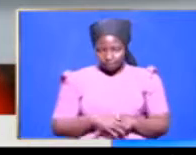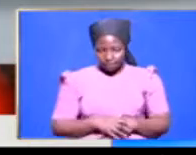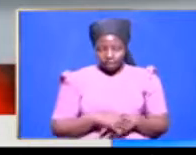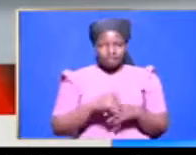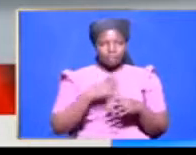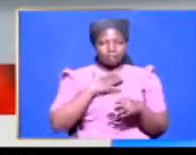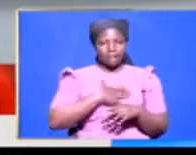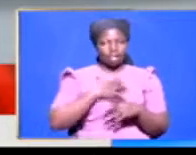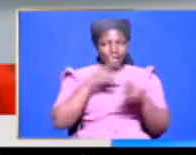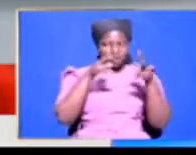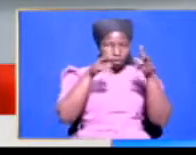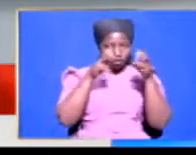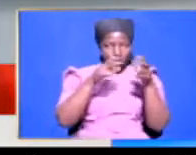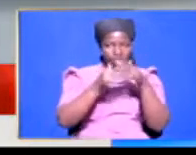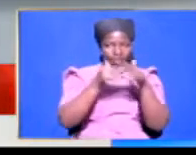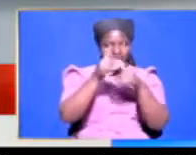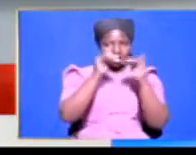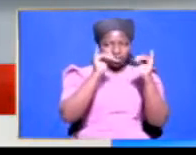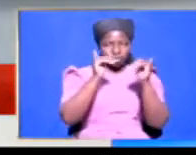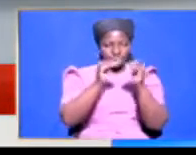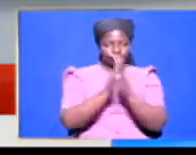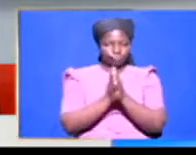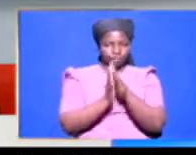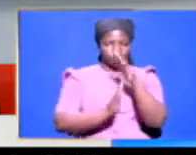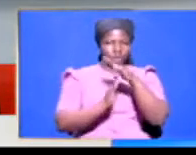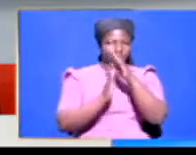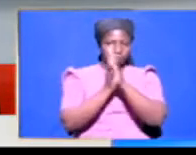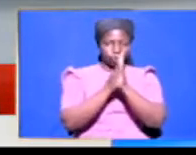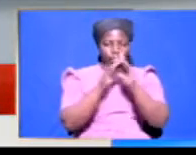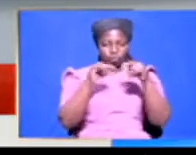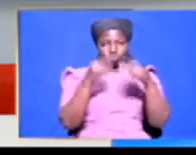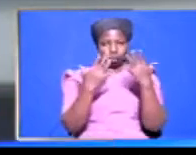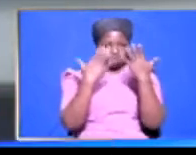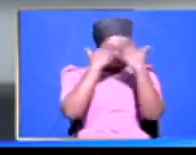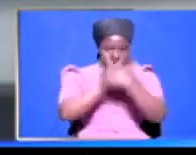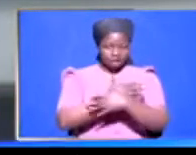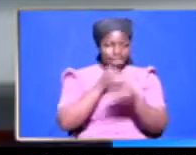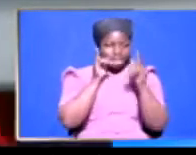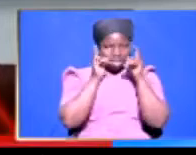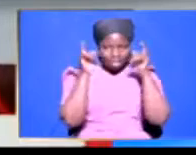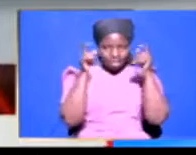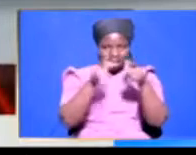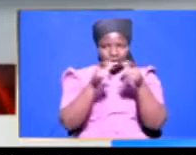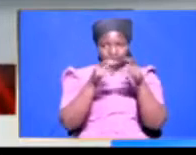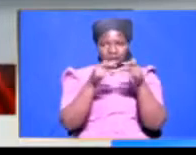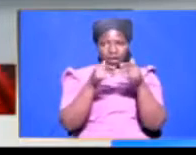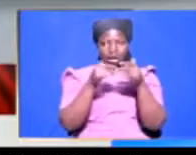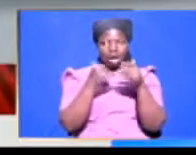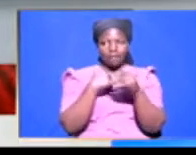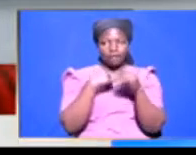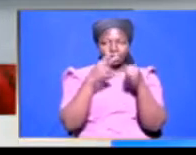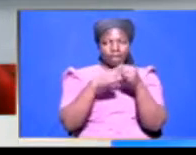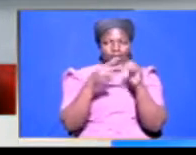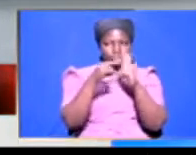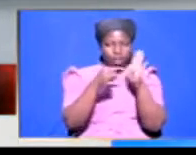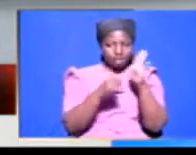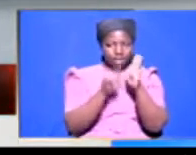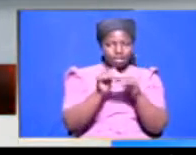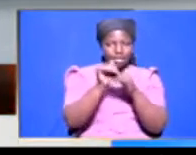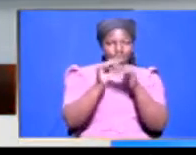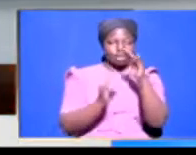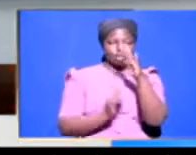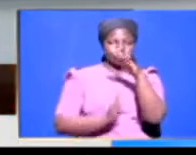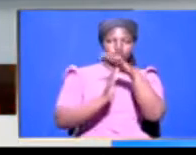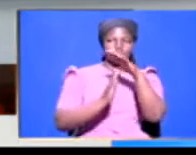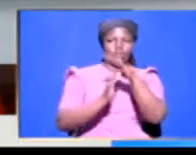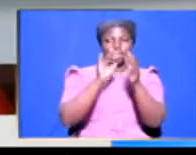our subsequent bulletins. Now, on to a top story tonight, whereby Tusker FC opened a 7-point lead at the top of the FKF Premier League